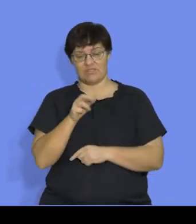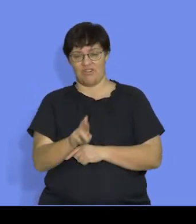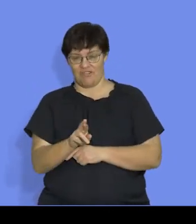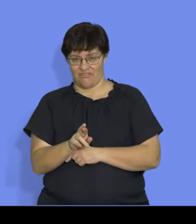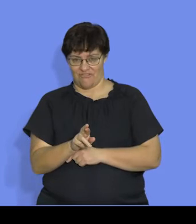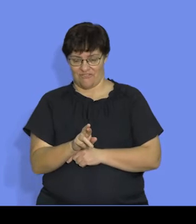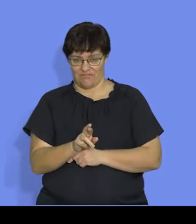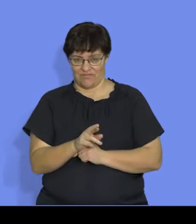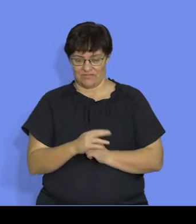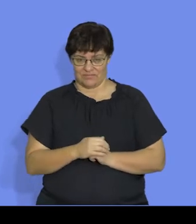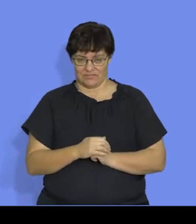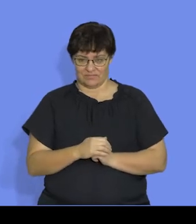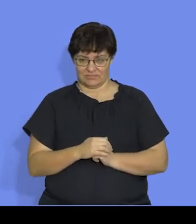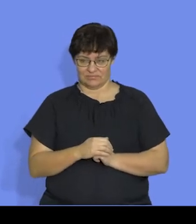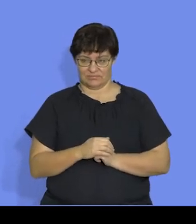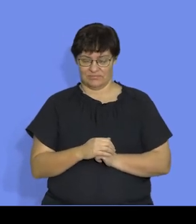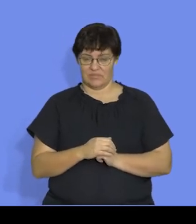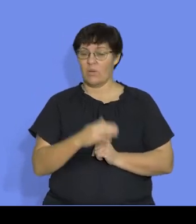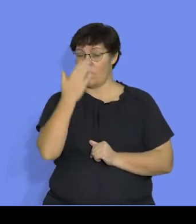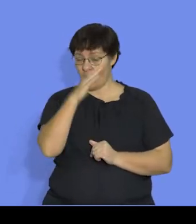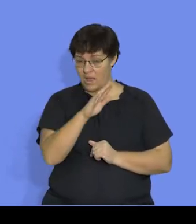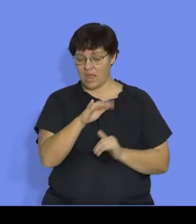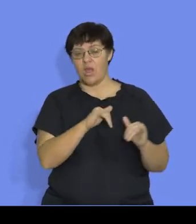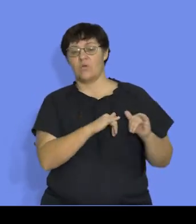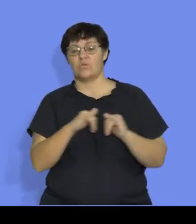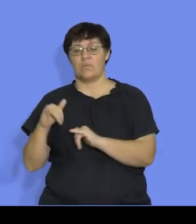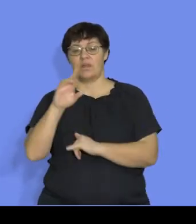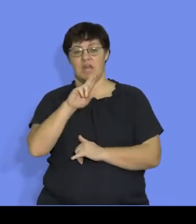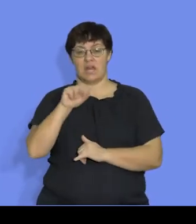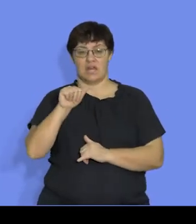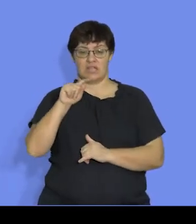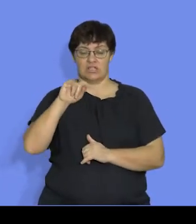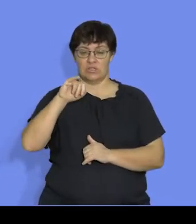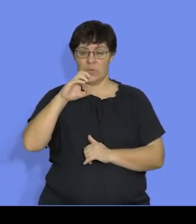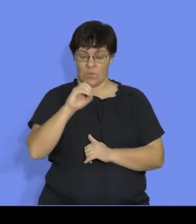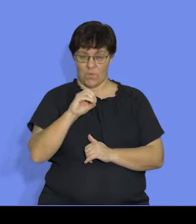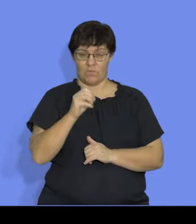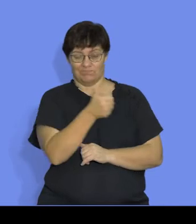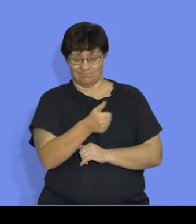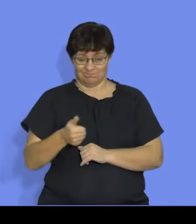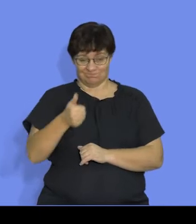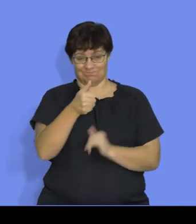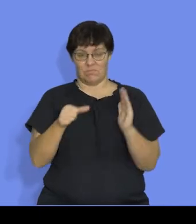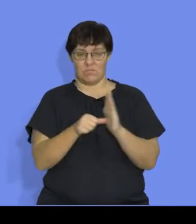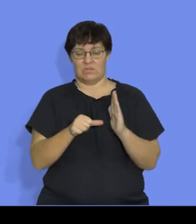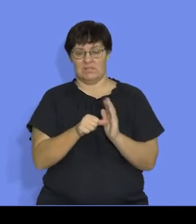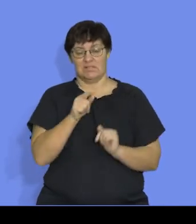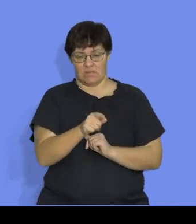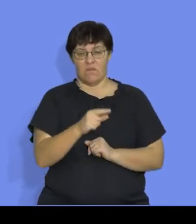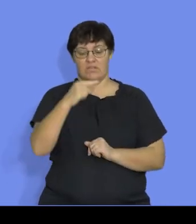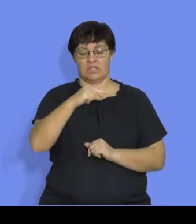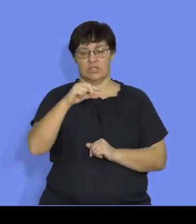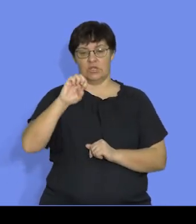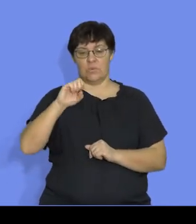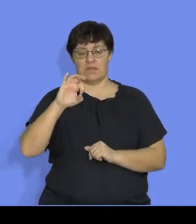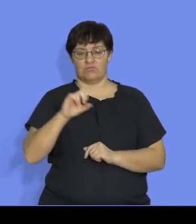the present term by the common ratio, because we know that the common ratio is the main characteristic of